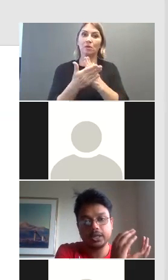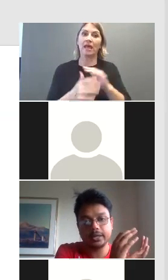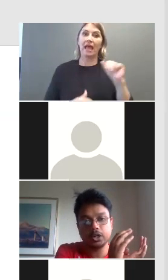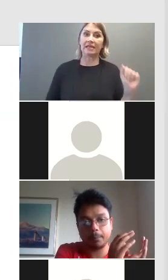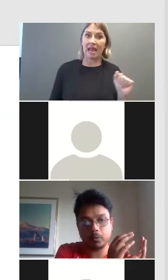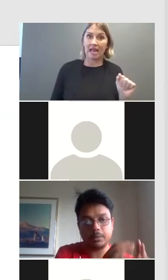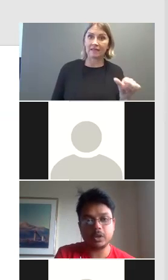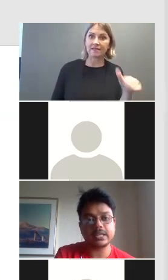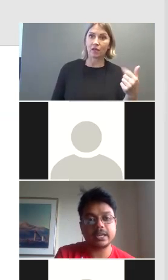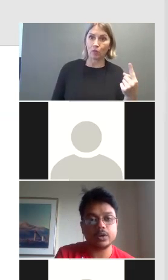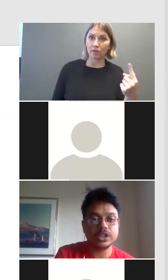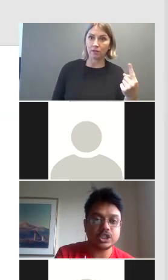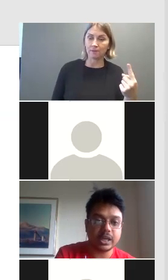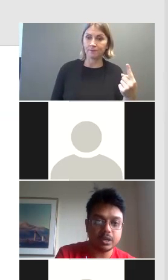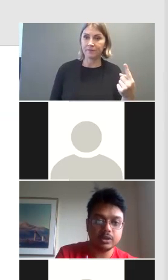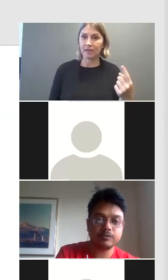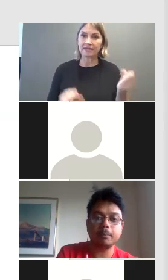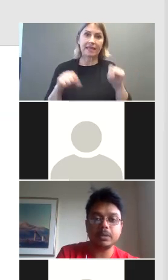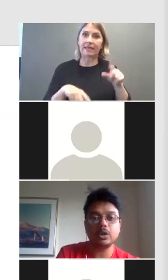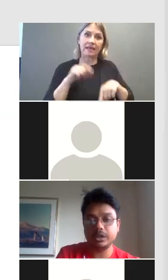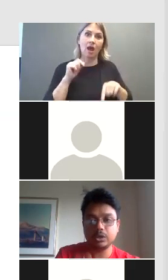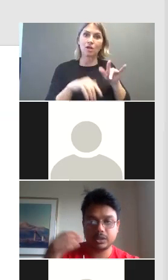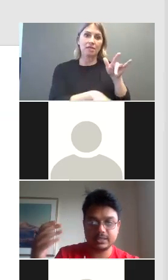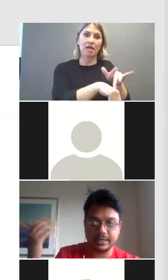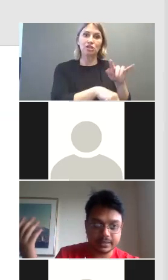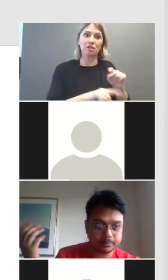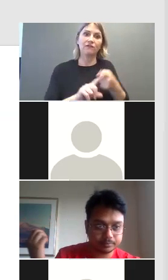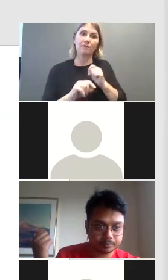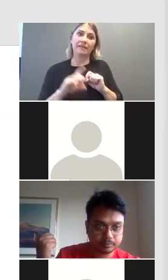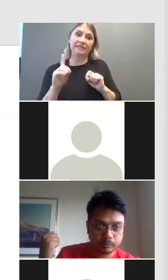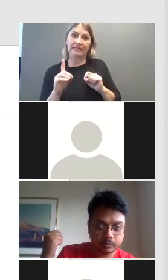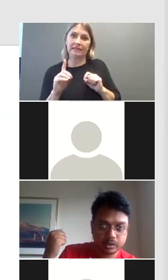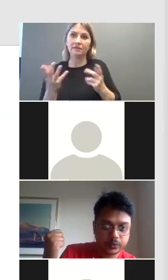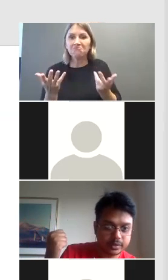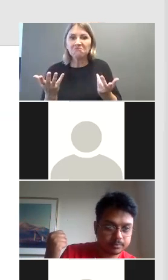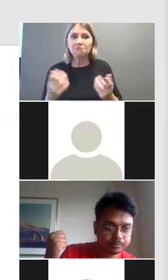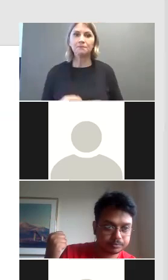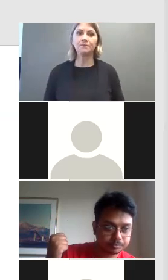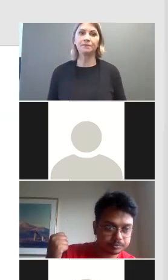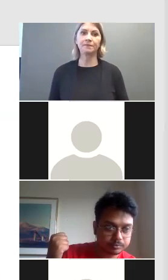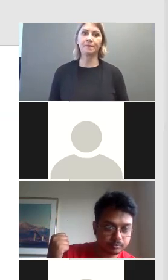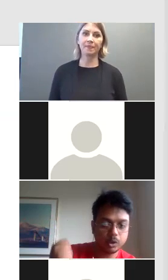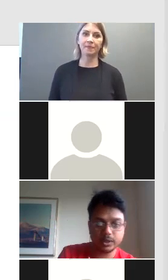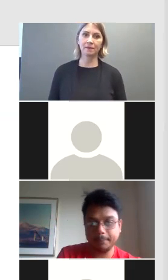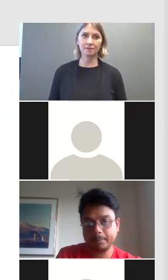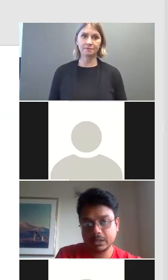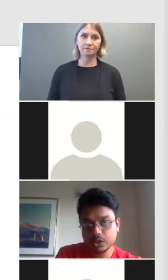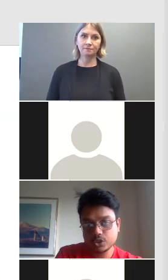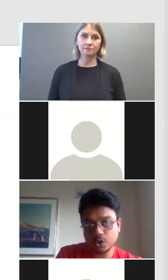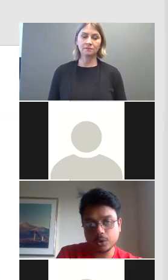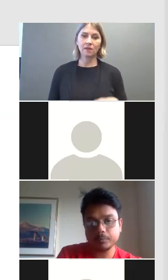another strongly connected component because I cannot reach A from B or D or things like that, right?